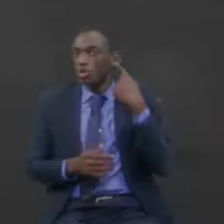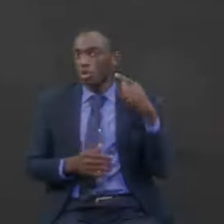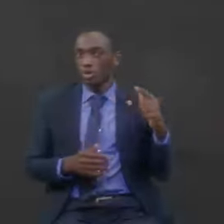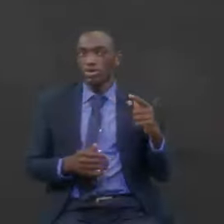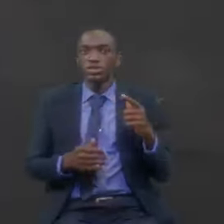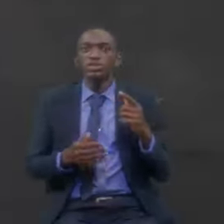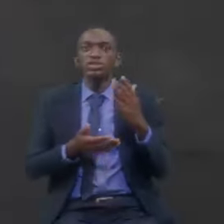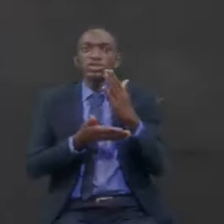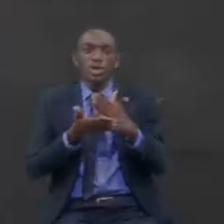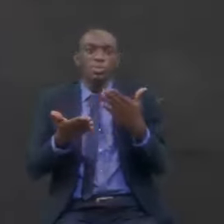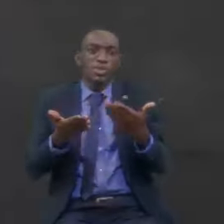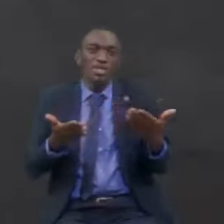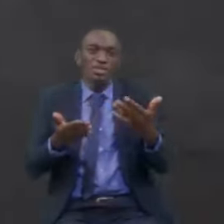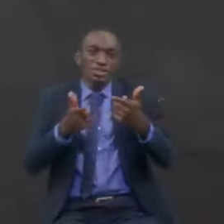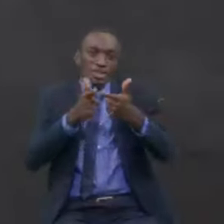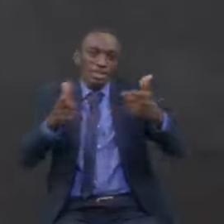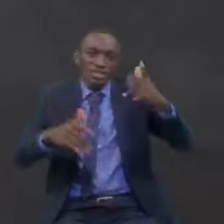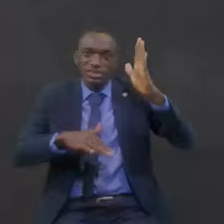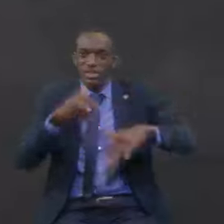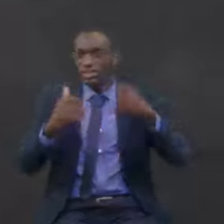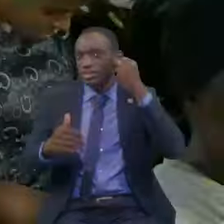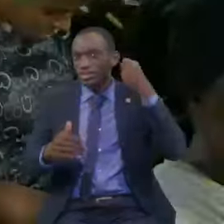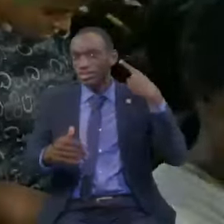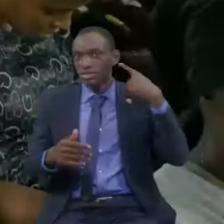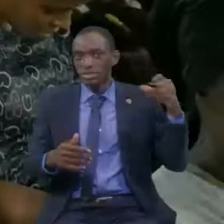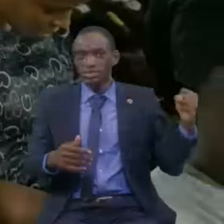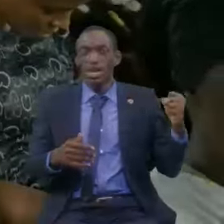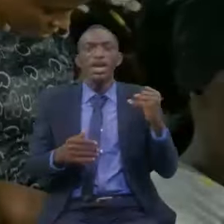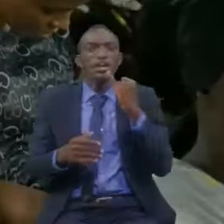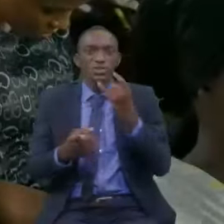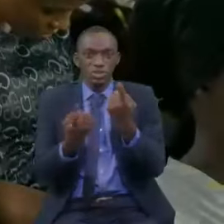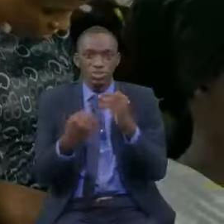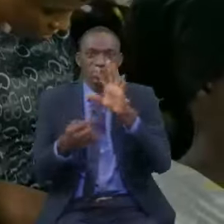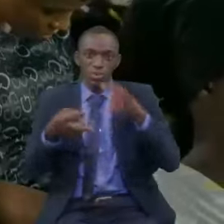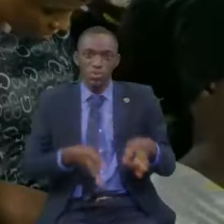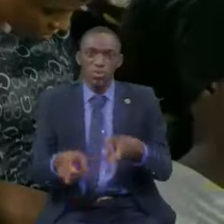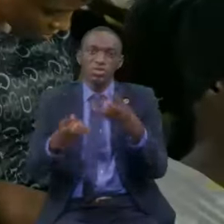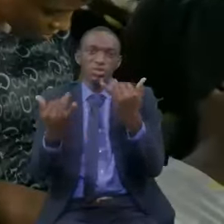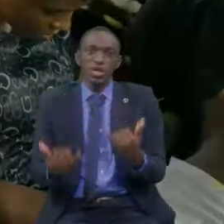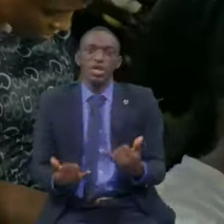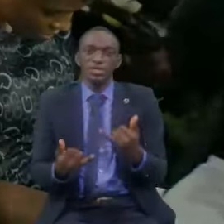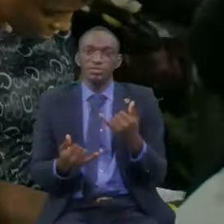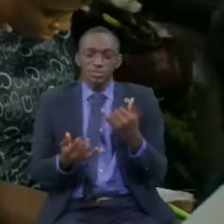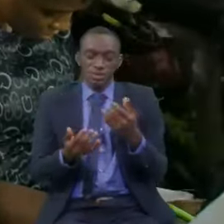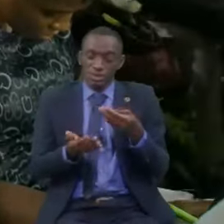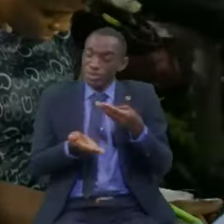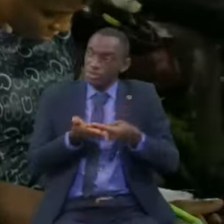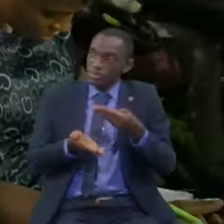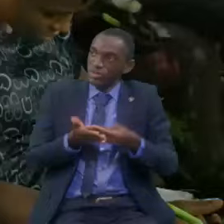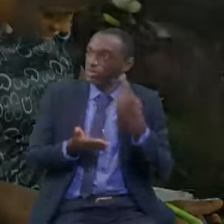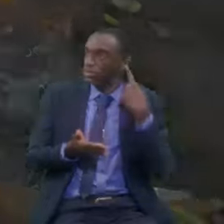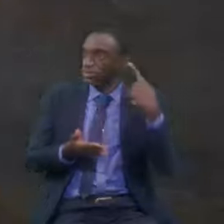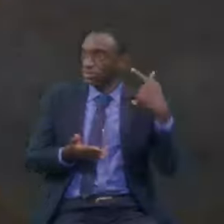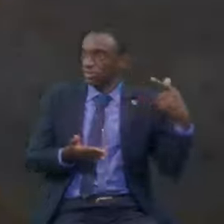greater than silver is coming your way tonight. Silver and gold have I